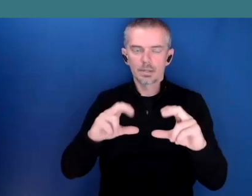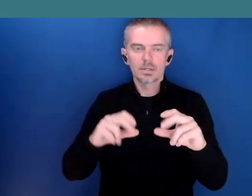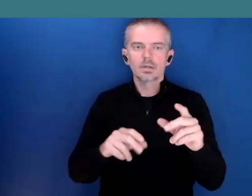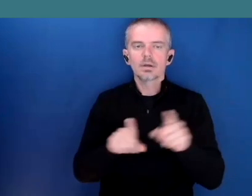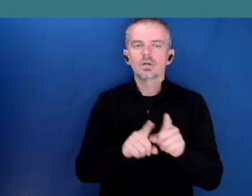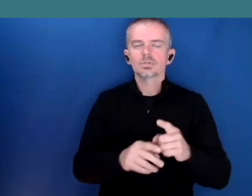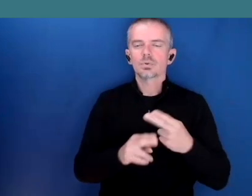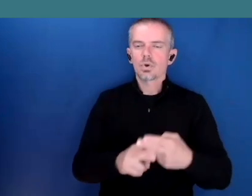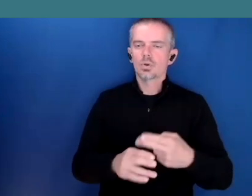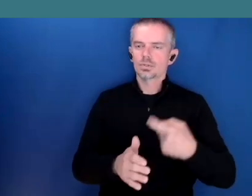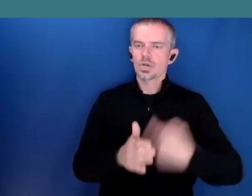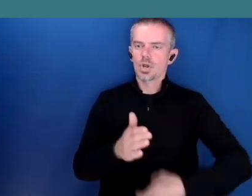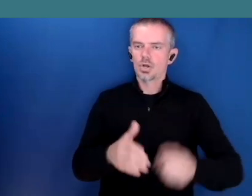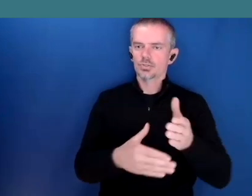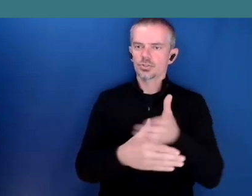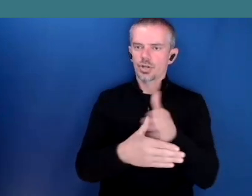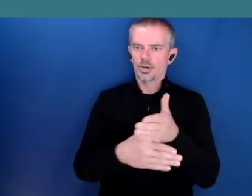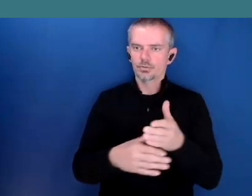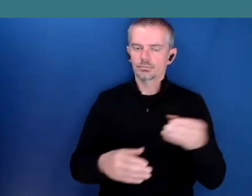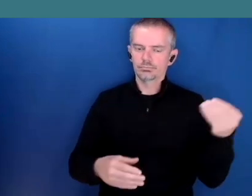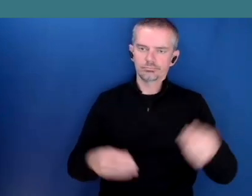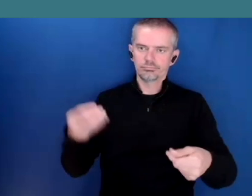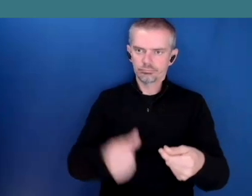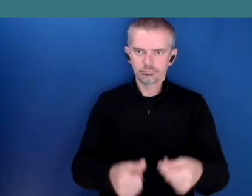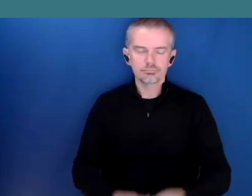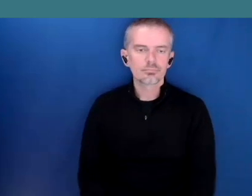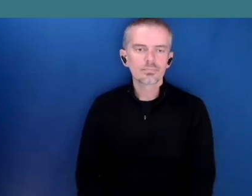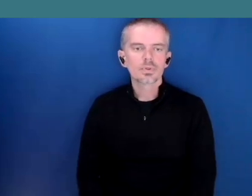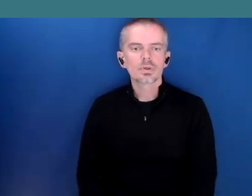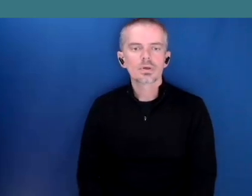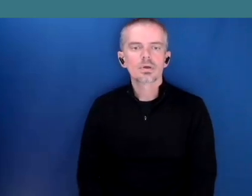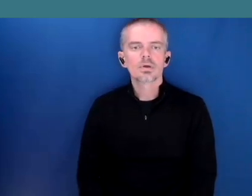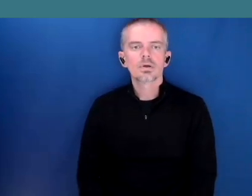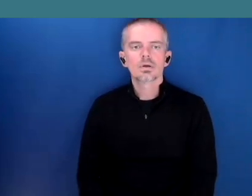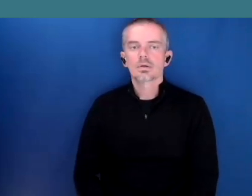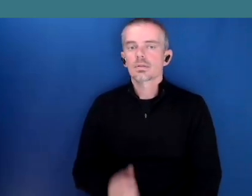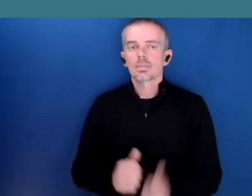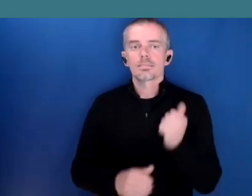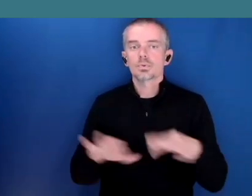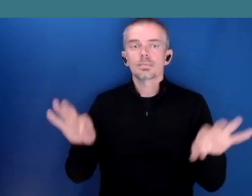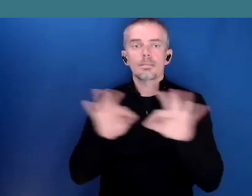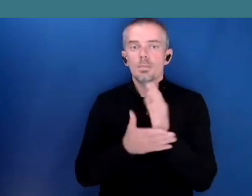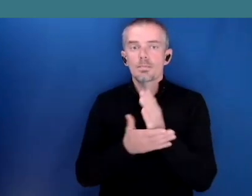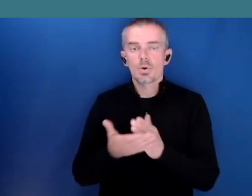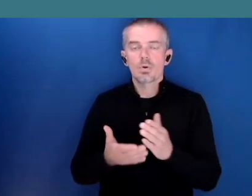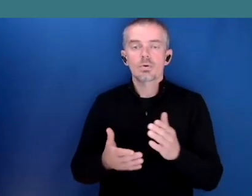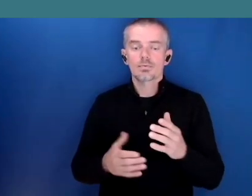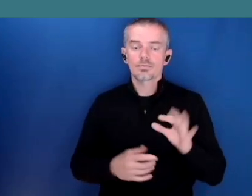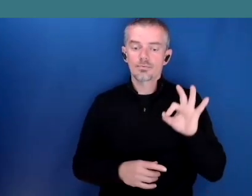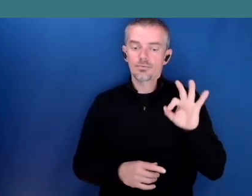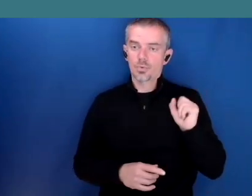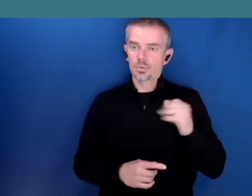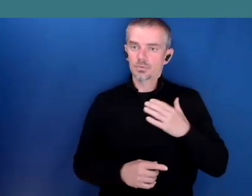share. So we're going to look at the most important piece is to understand that when, from a Forest Service